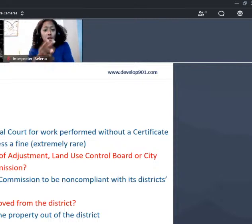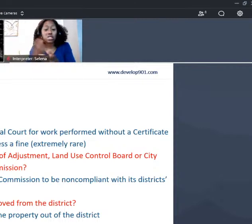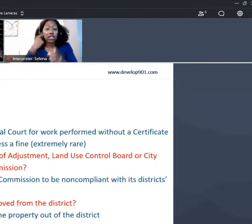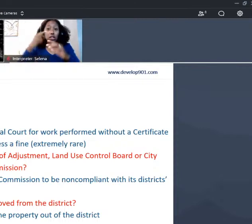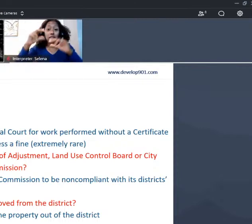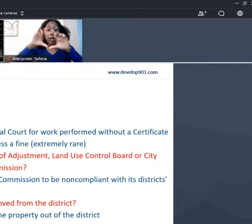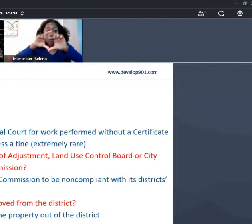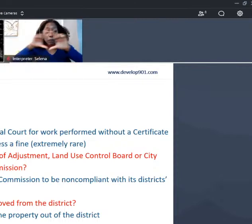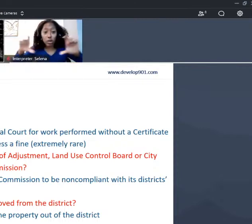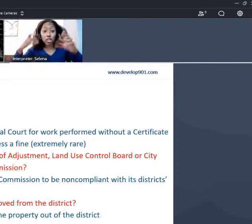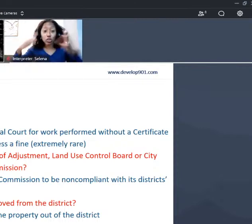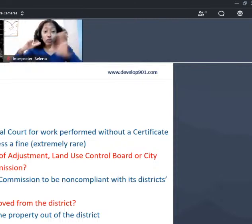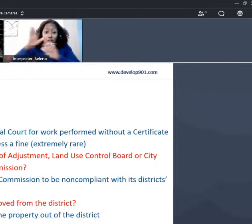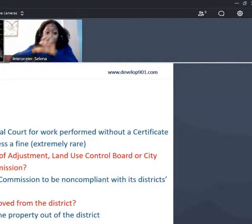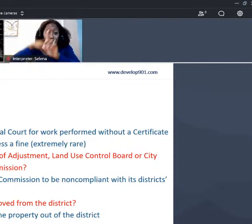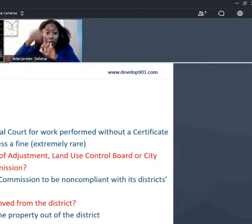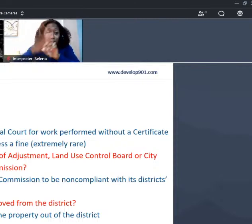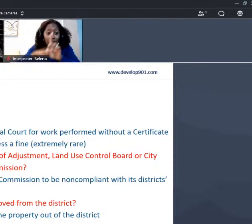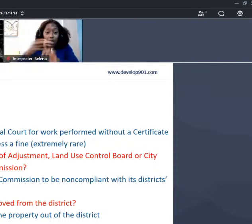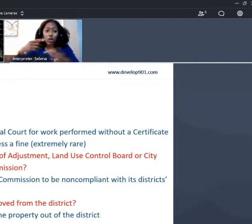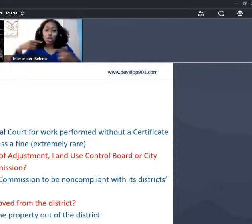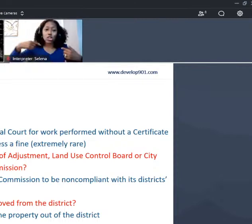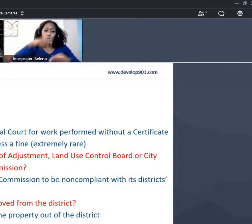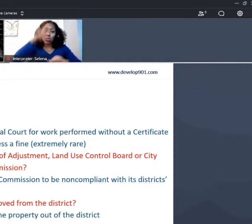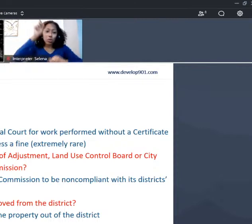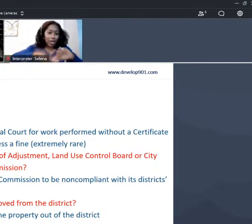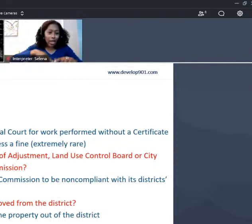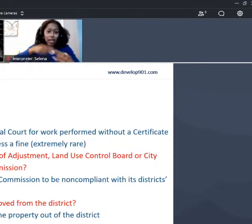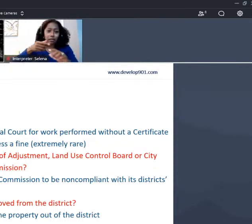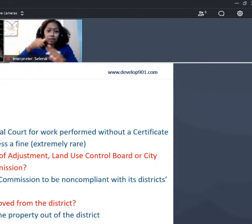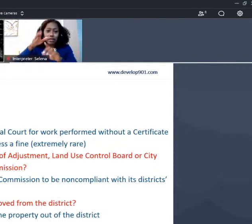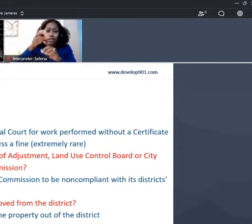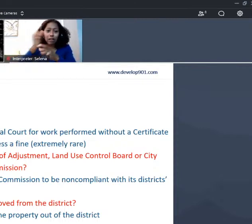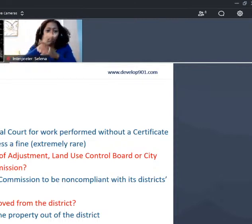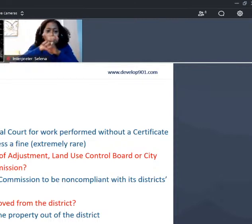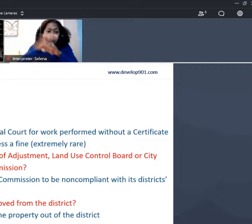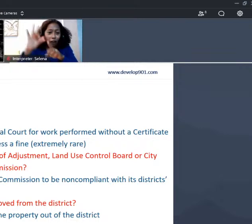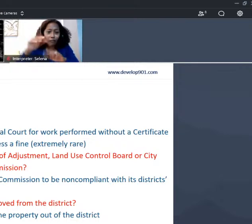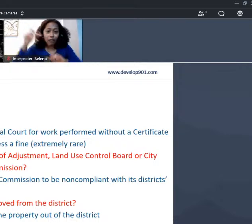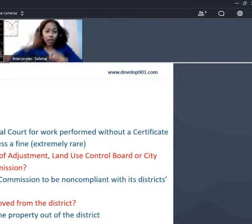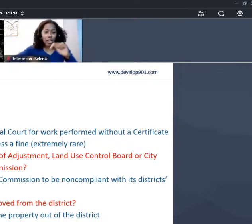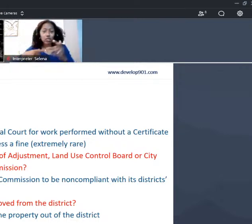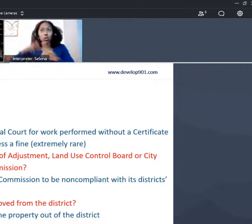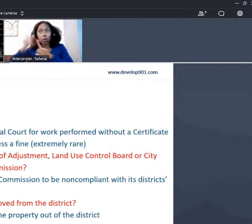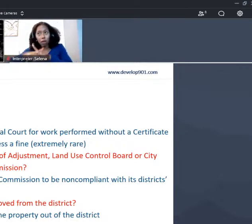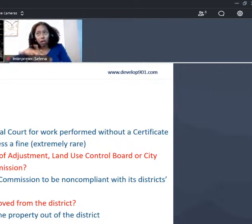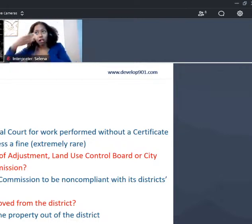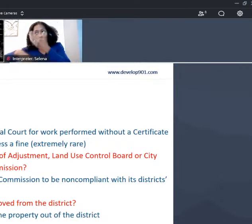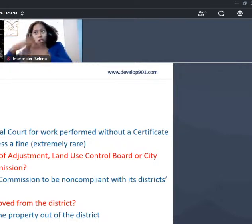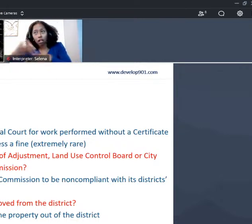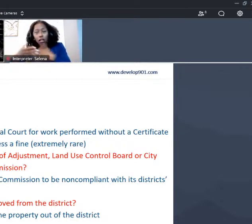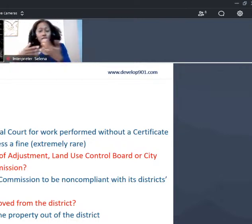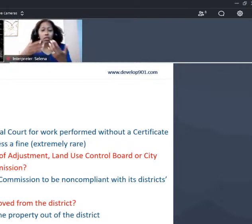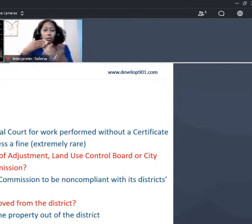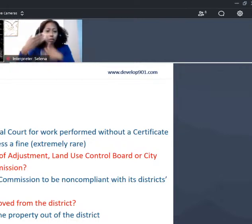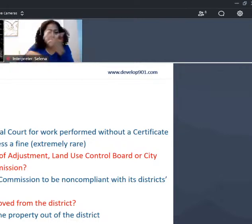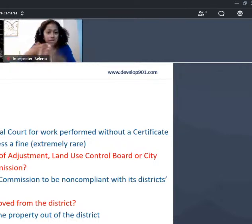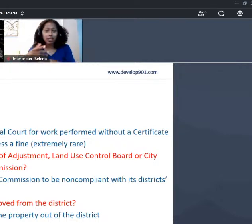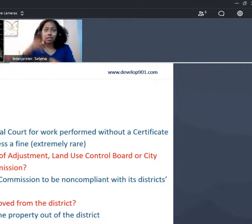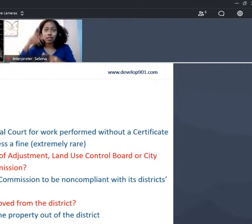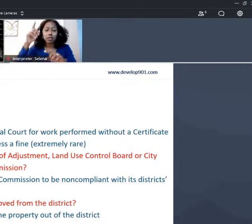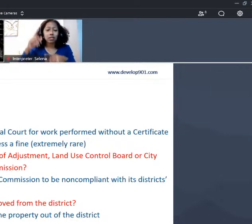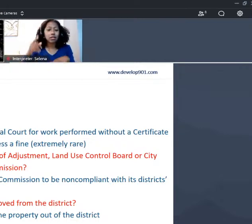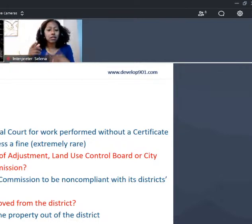unpainted, and we have to go through a whole application process through the Landmarks Commission, not to unpaint the brick, which is impossible, but